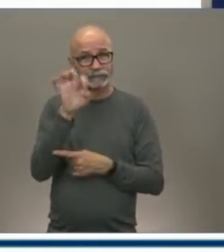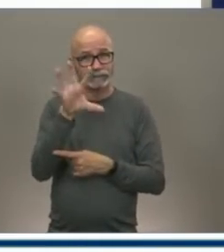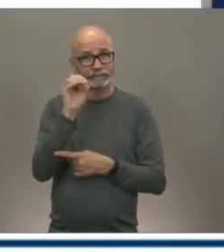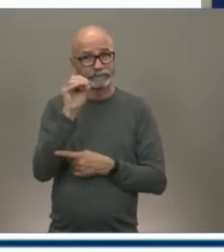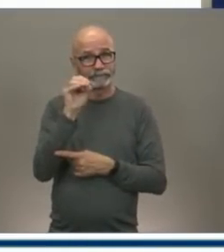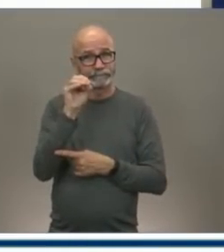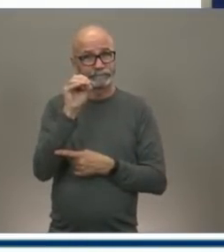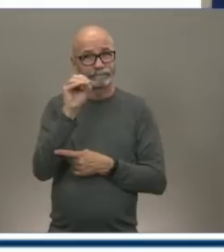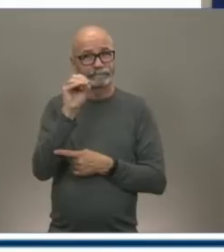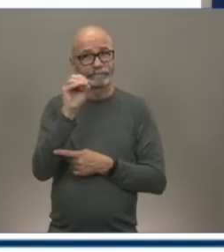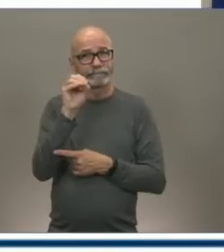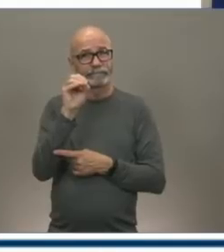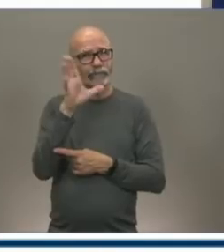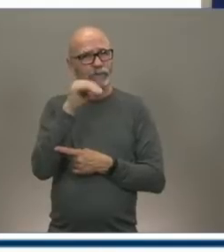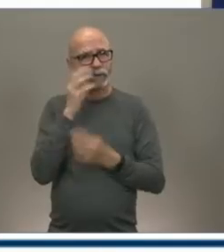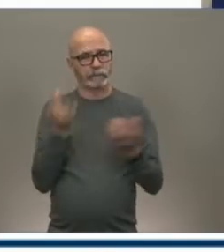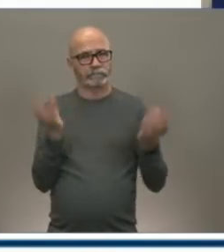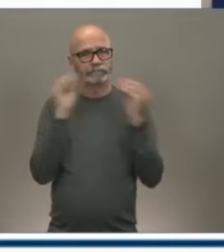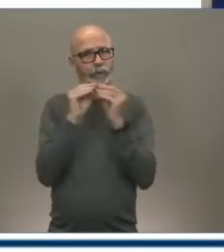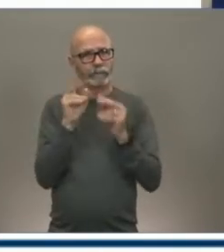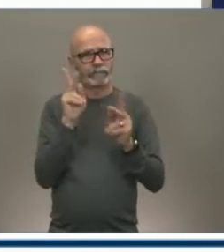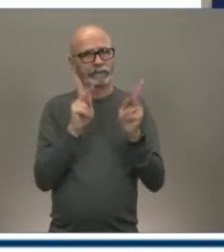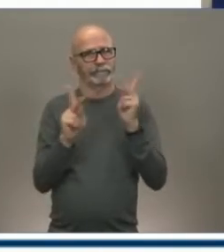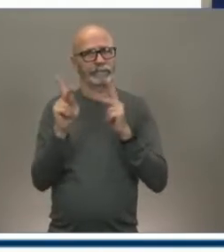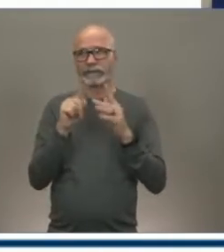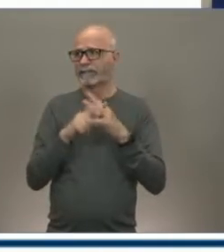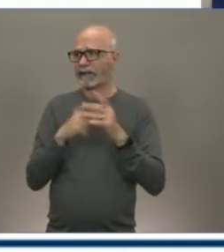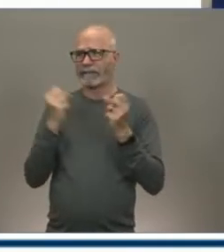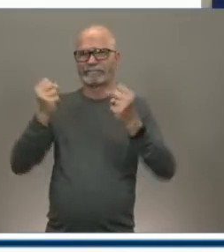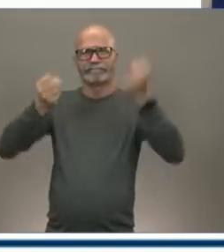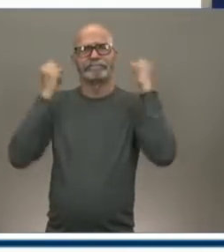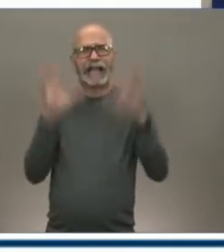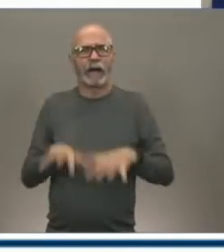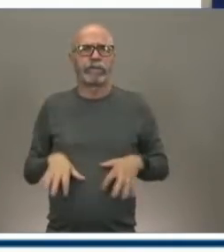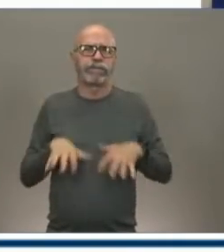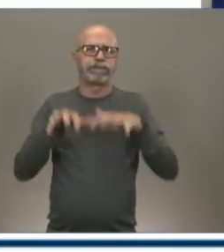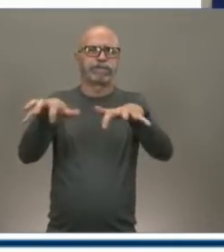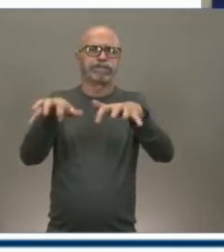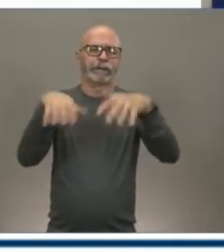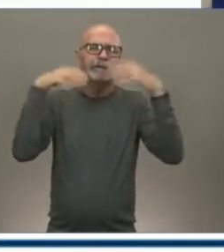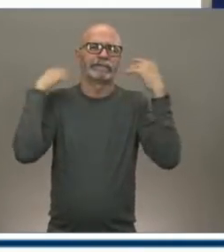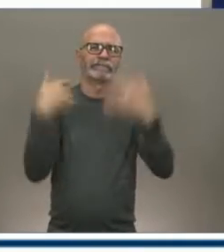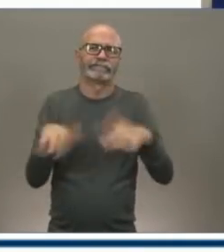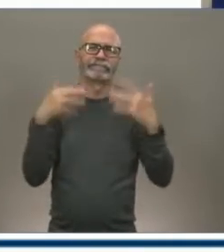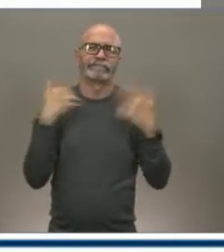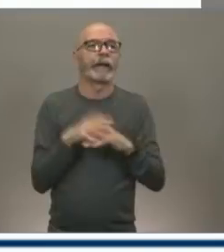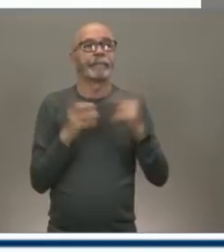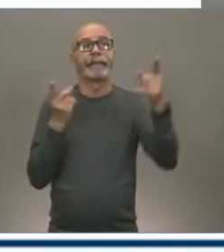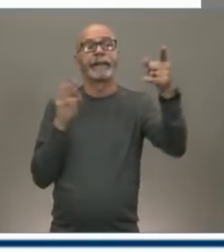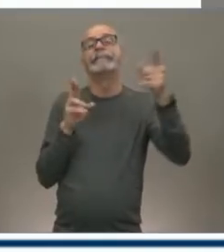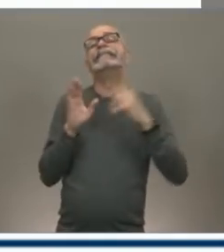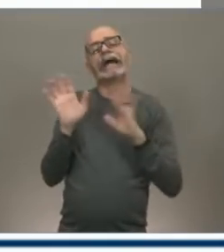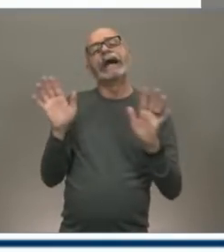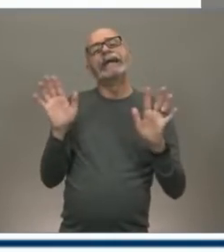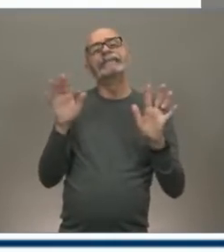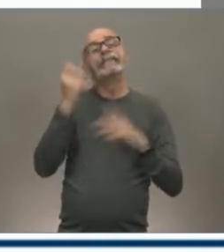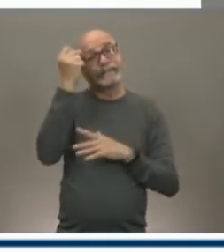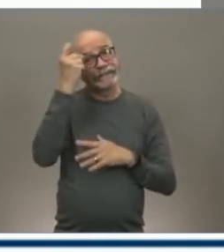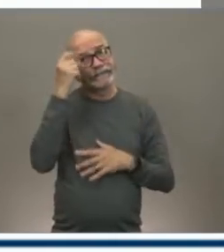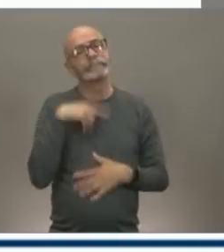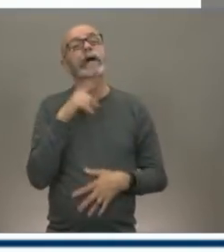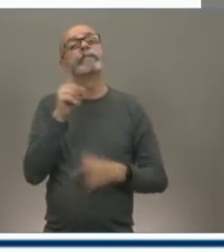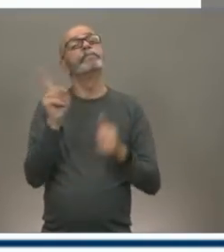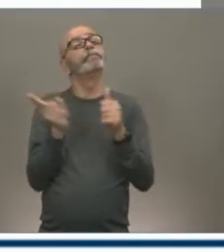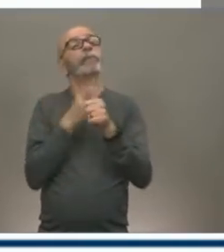our population and the number of active cases? So in the first run, the first trial on December 15th, every province is